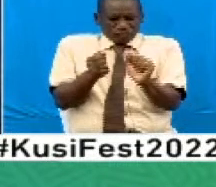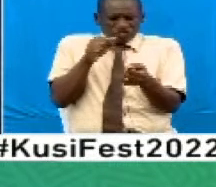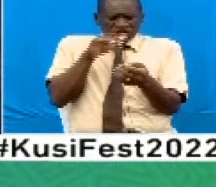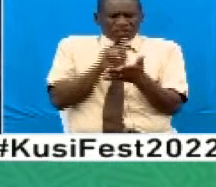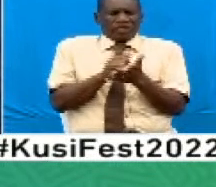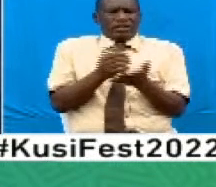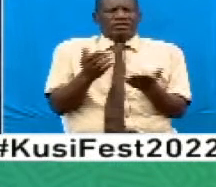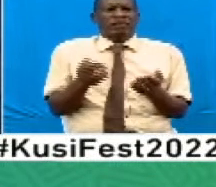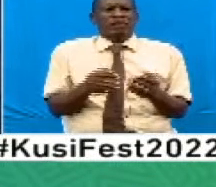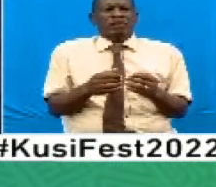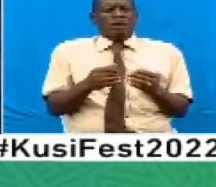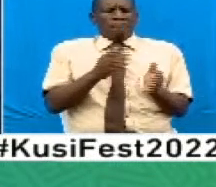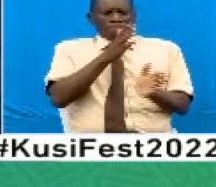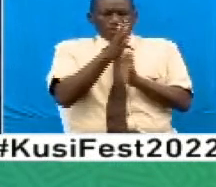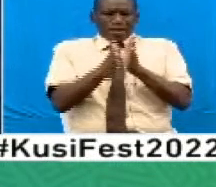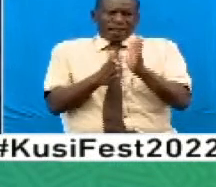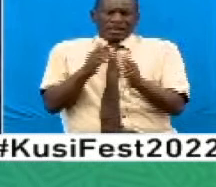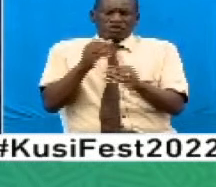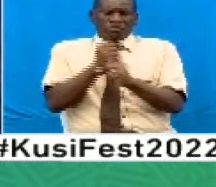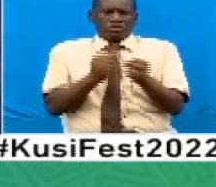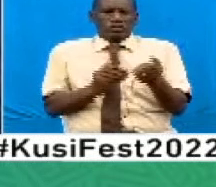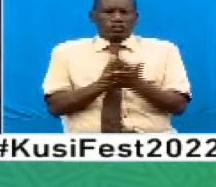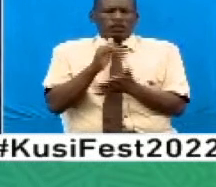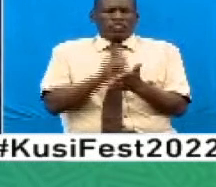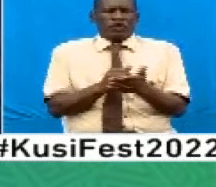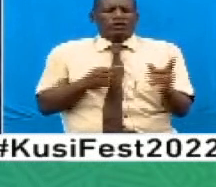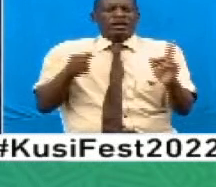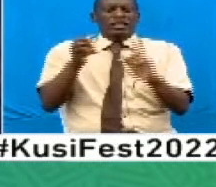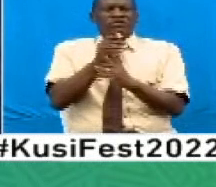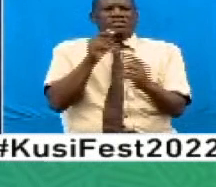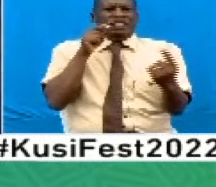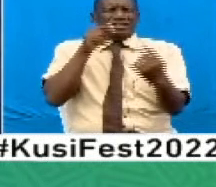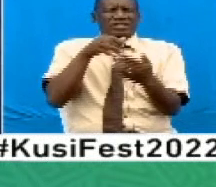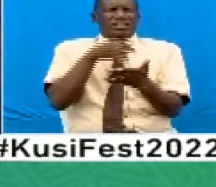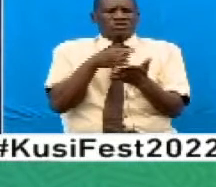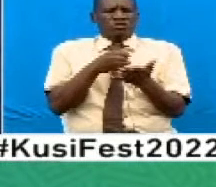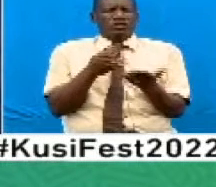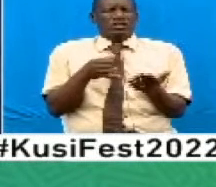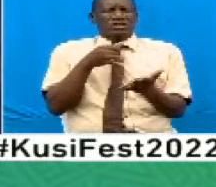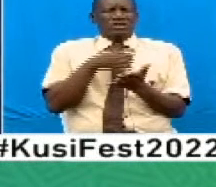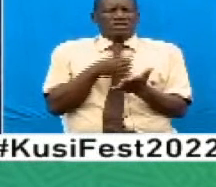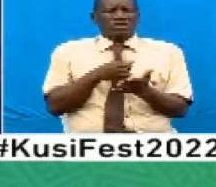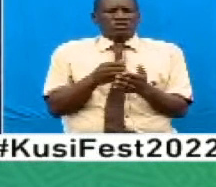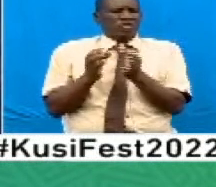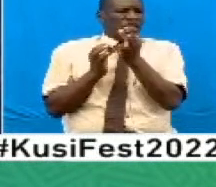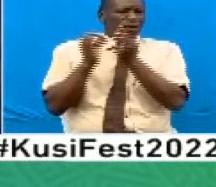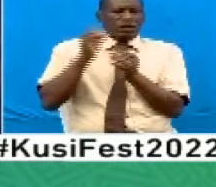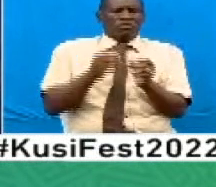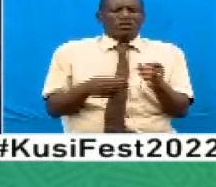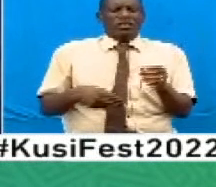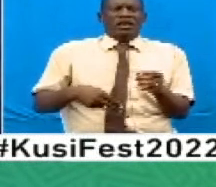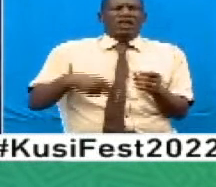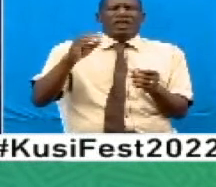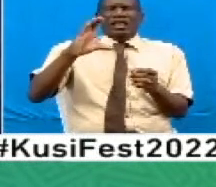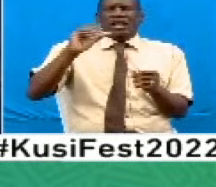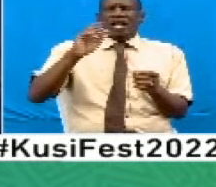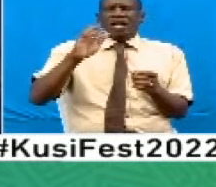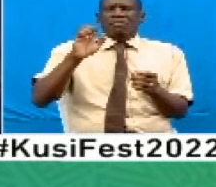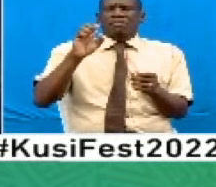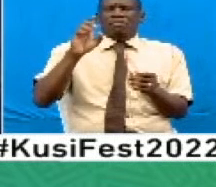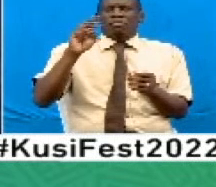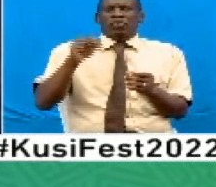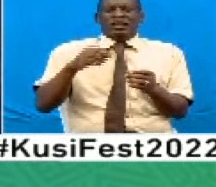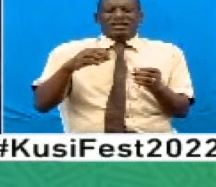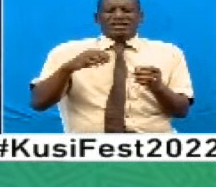date. Measures to ensure that we meet this target included this reliance on high carbon diesel generators,